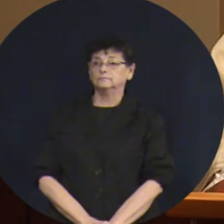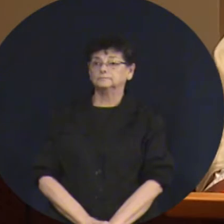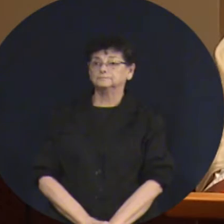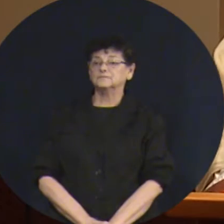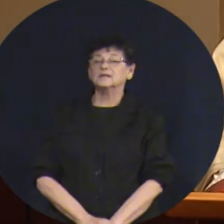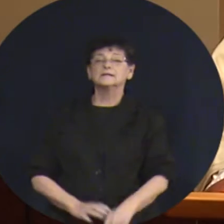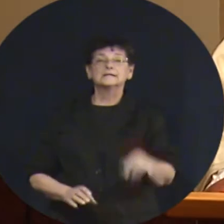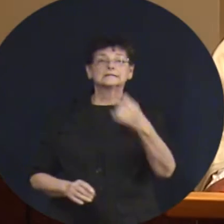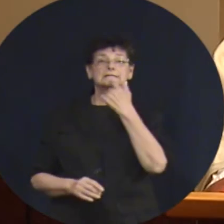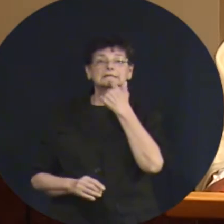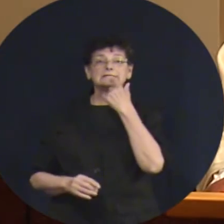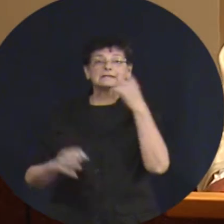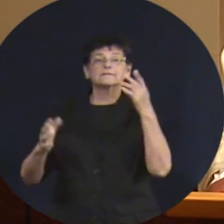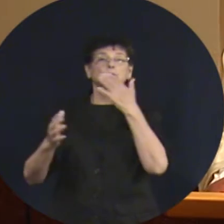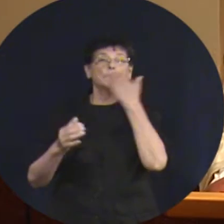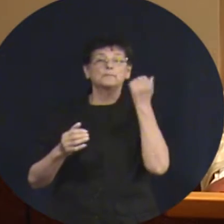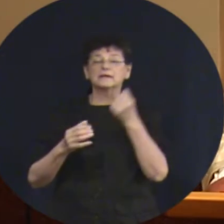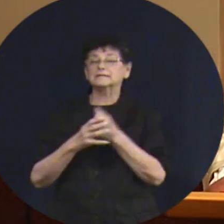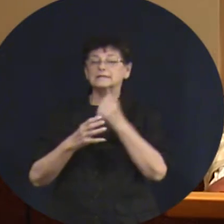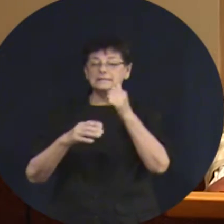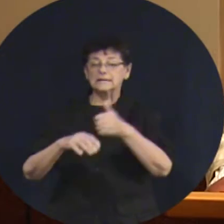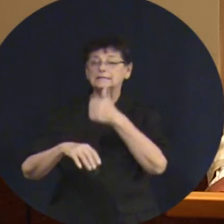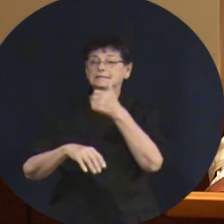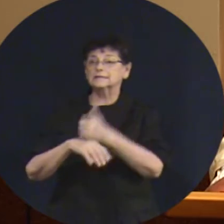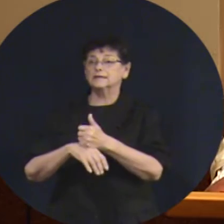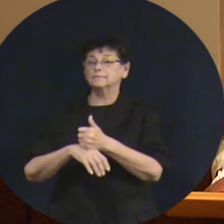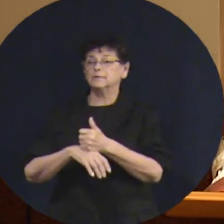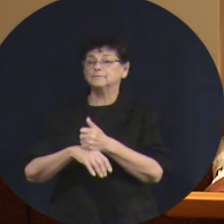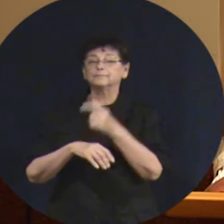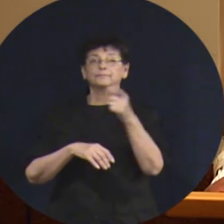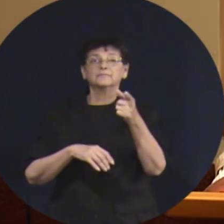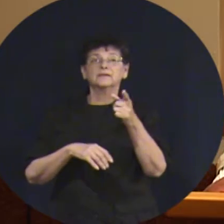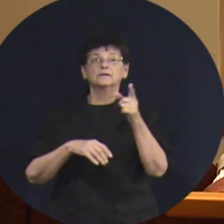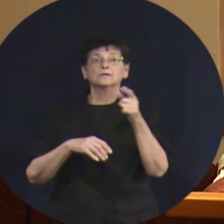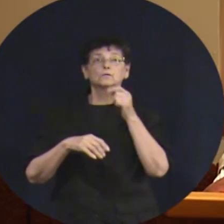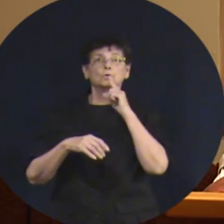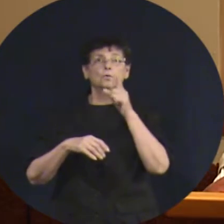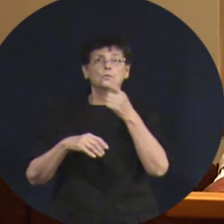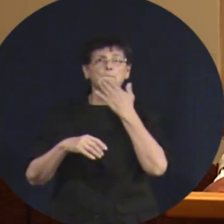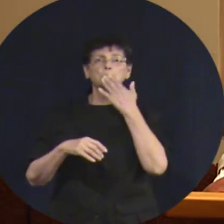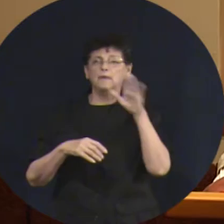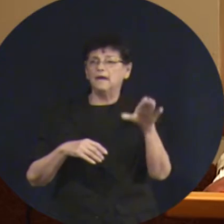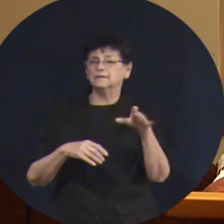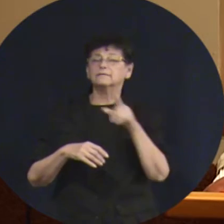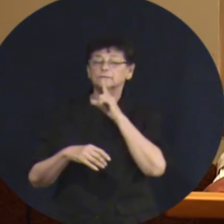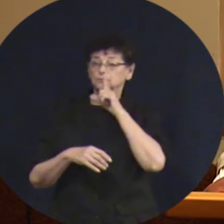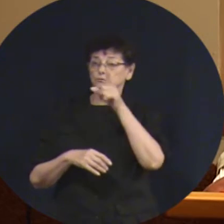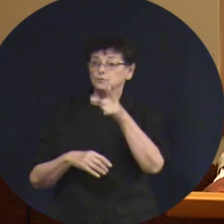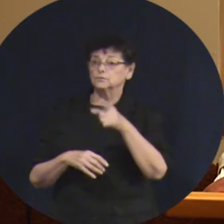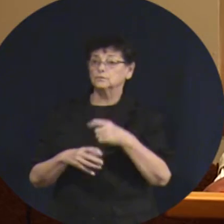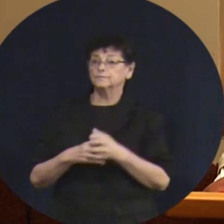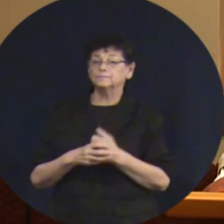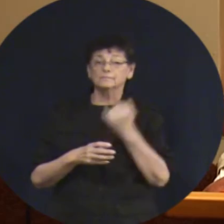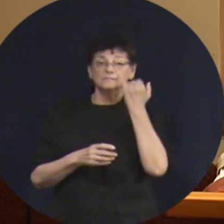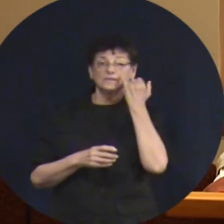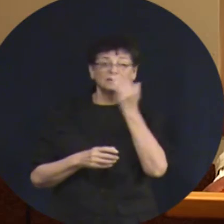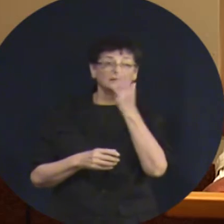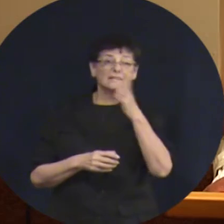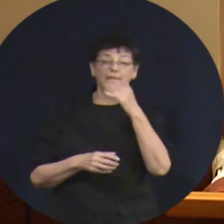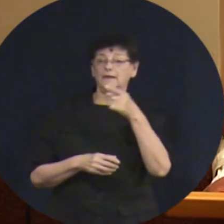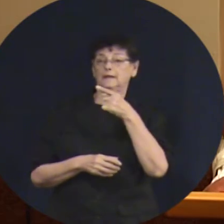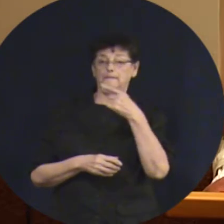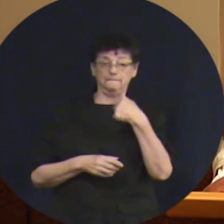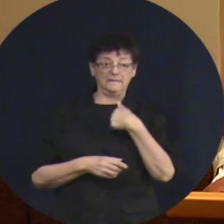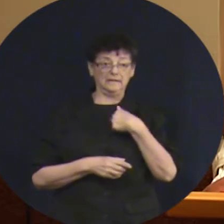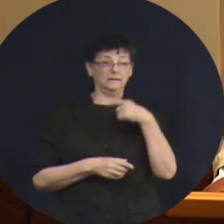As the saying goes, the best laid plans of mice and men often go awry. And it's the truth. If you're anything like me, a